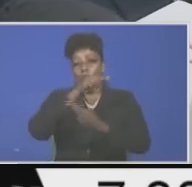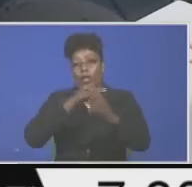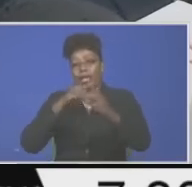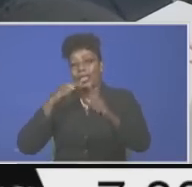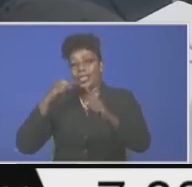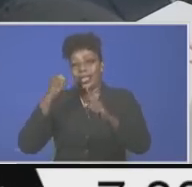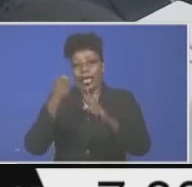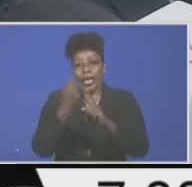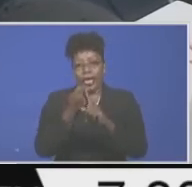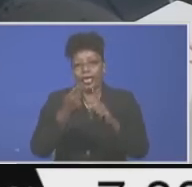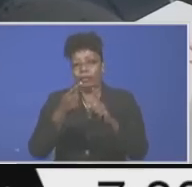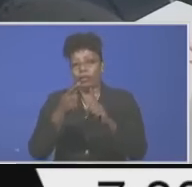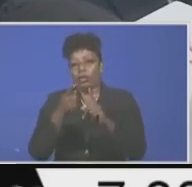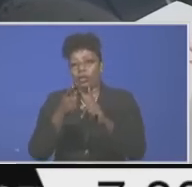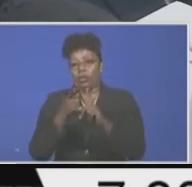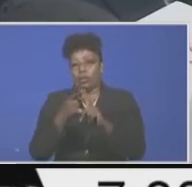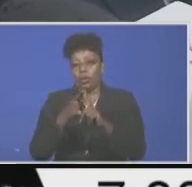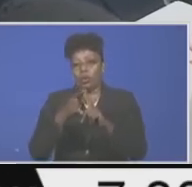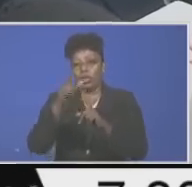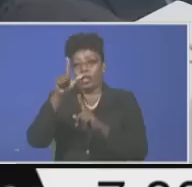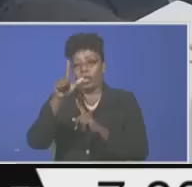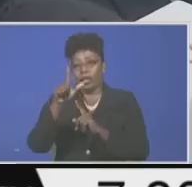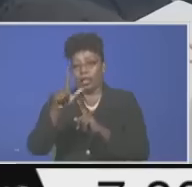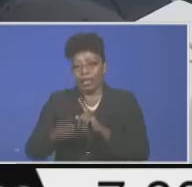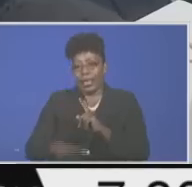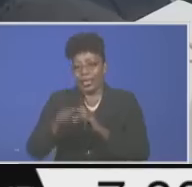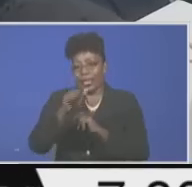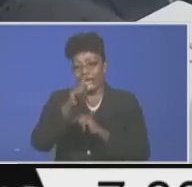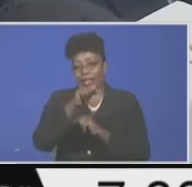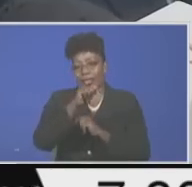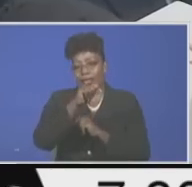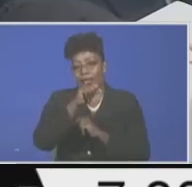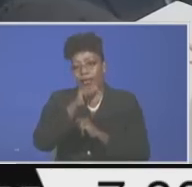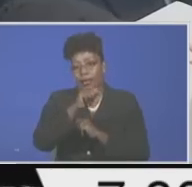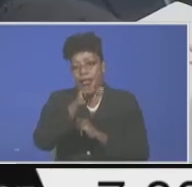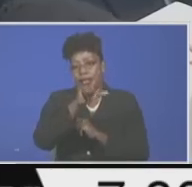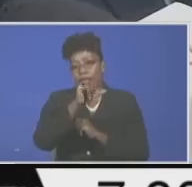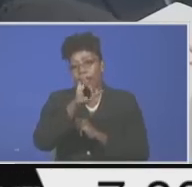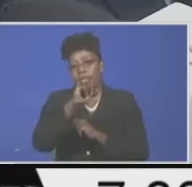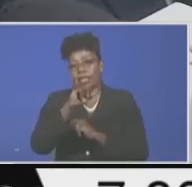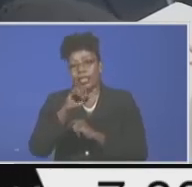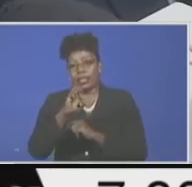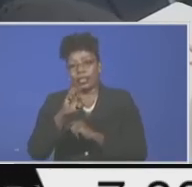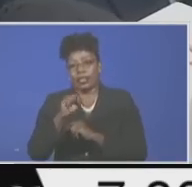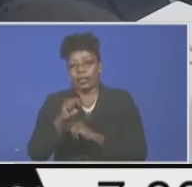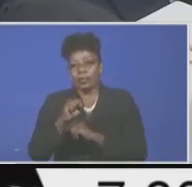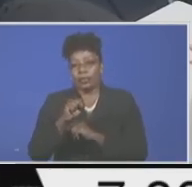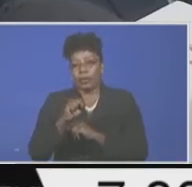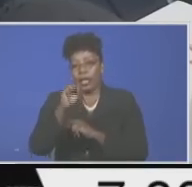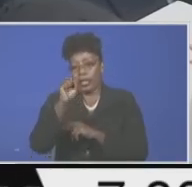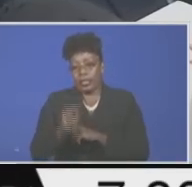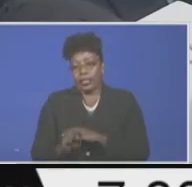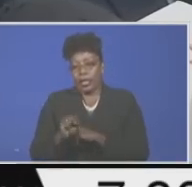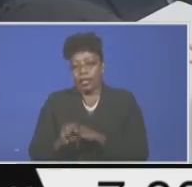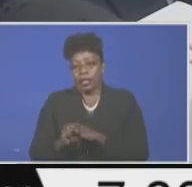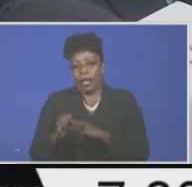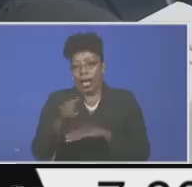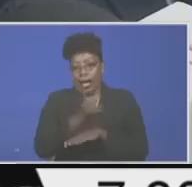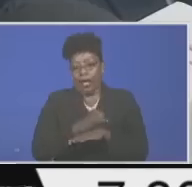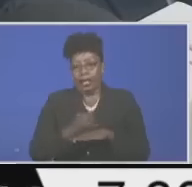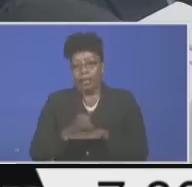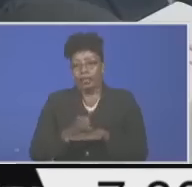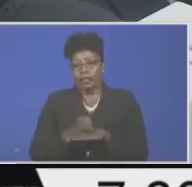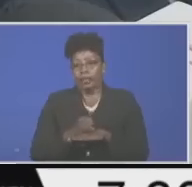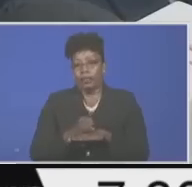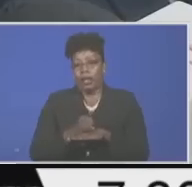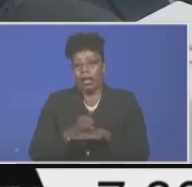for the Lesser Antilles, Martinique, Barbados, and islands in the southern Lesser Antilles are expected to